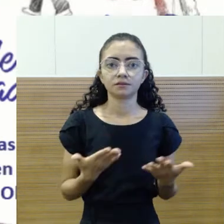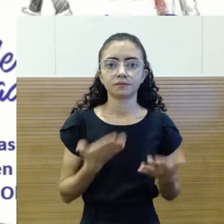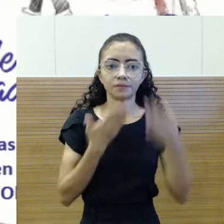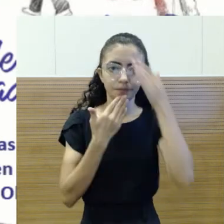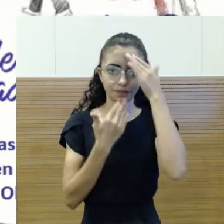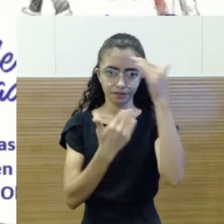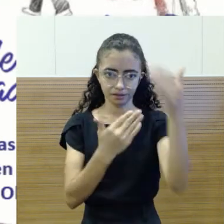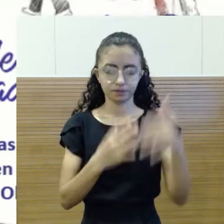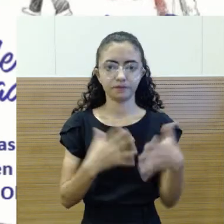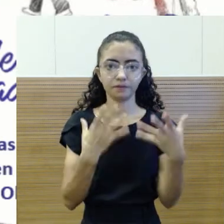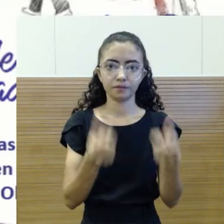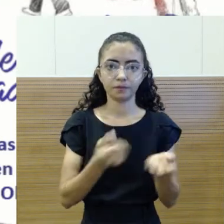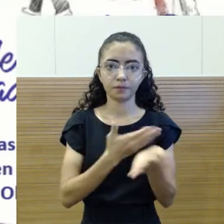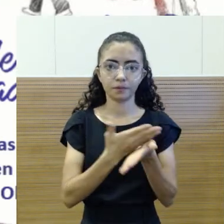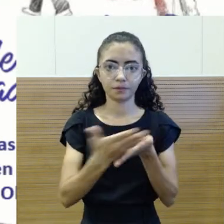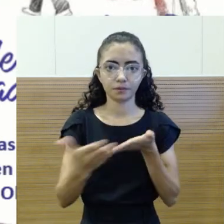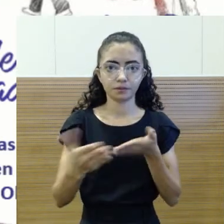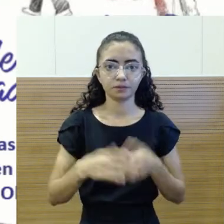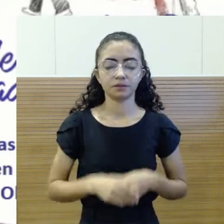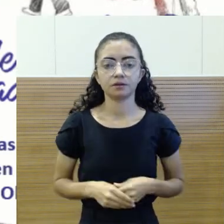review.